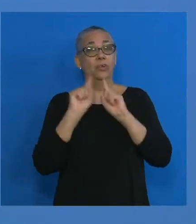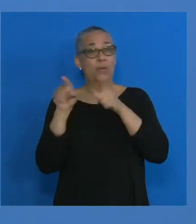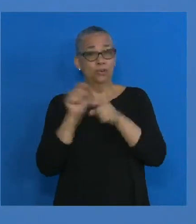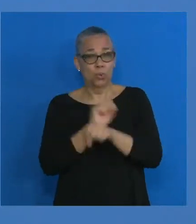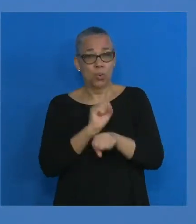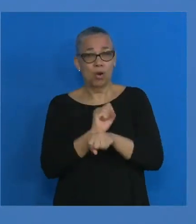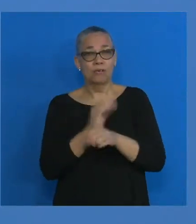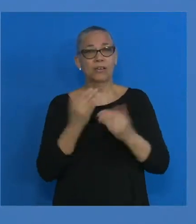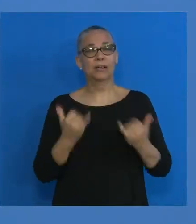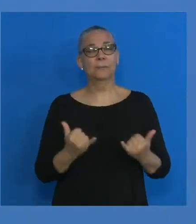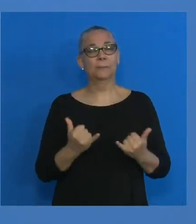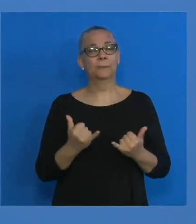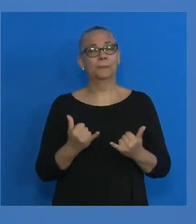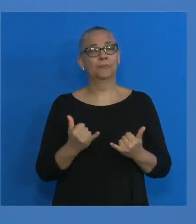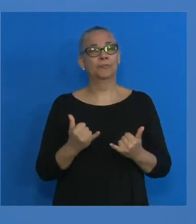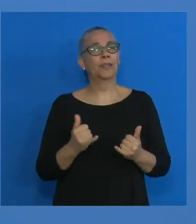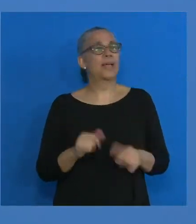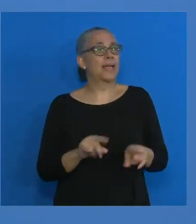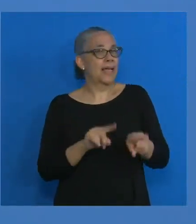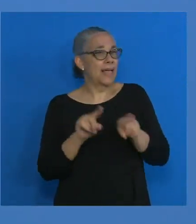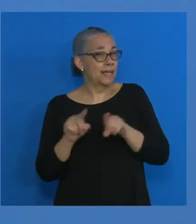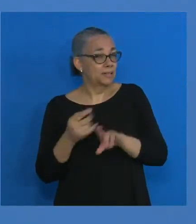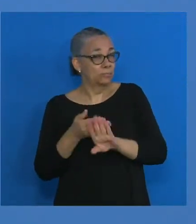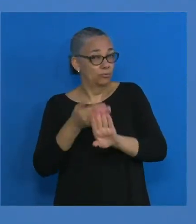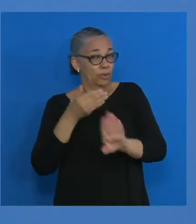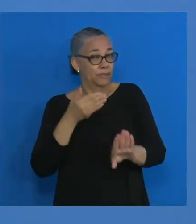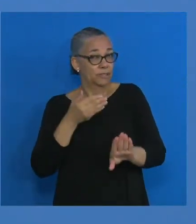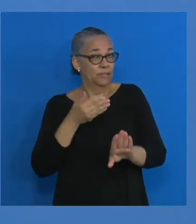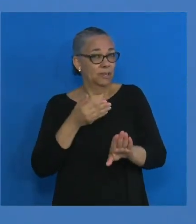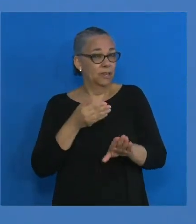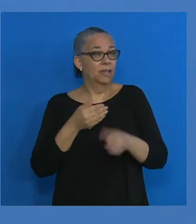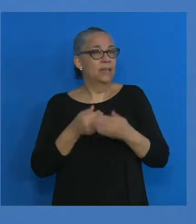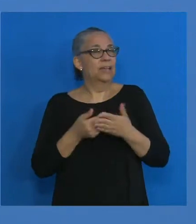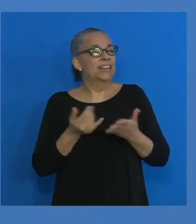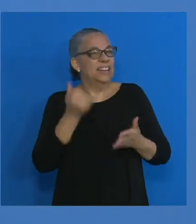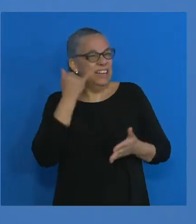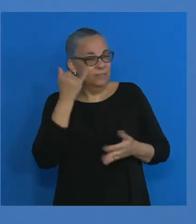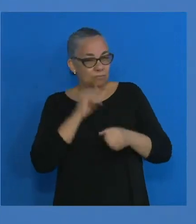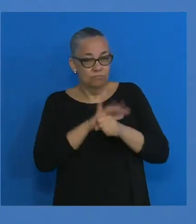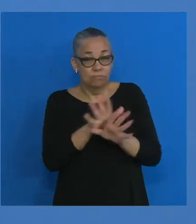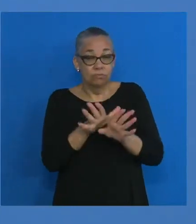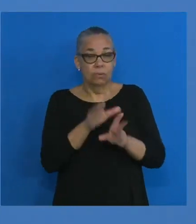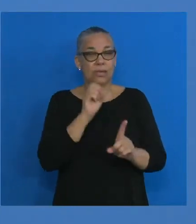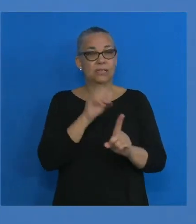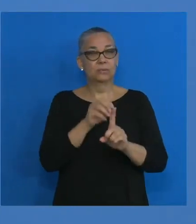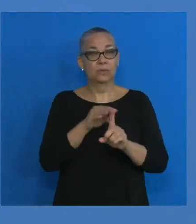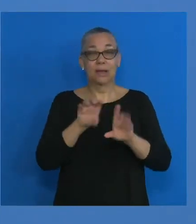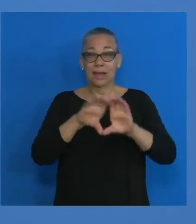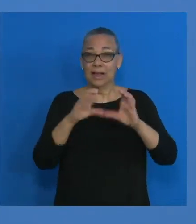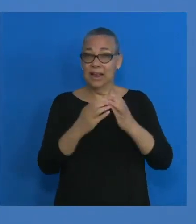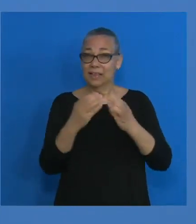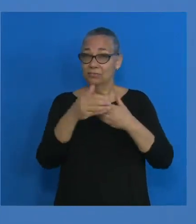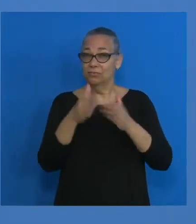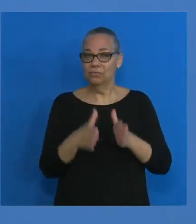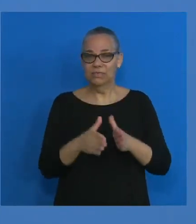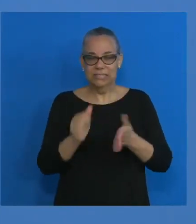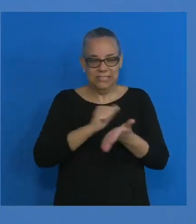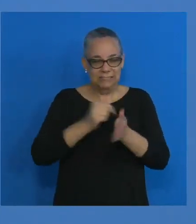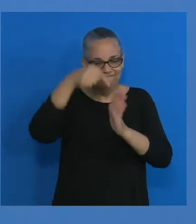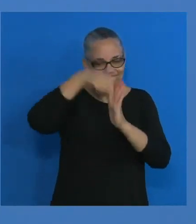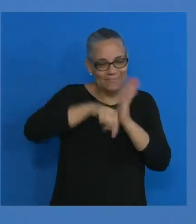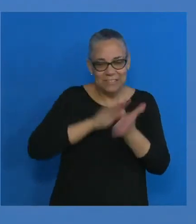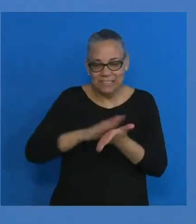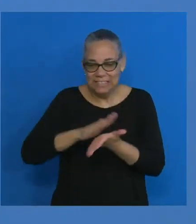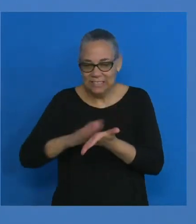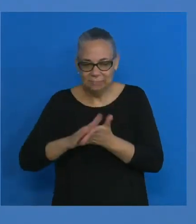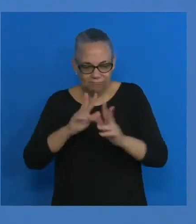As shared previously, in the event of potential COVID-19 exposure, classrooms and any affected areas are deep cleaned and inspected before